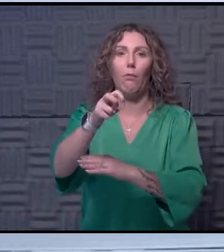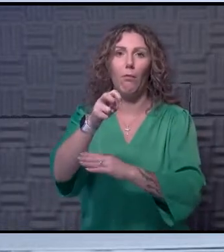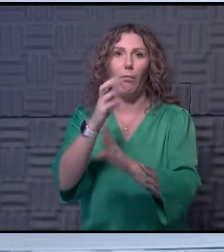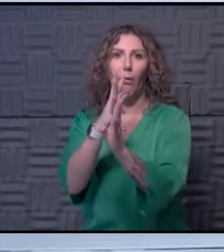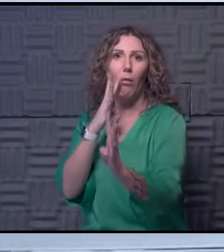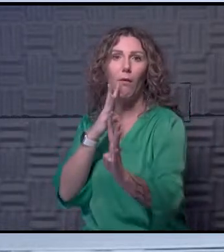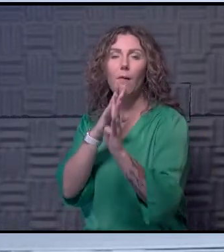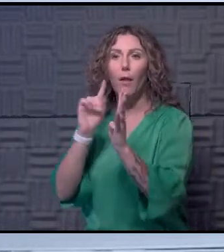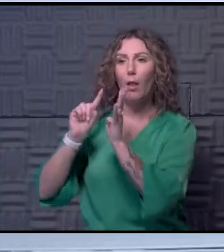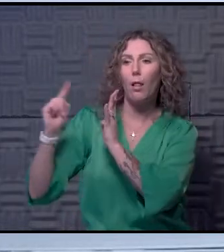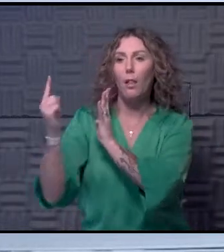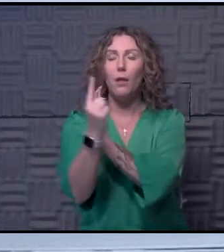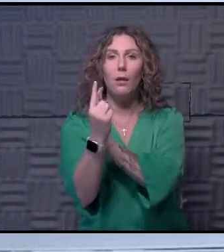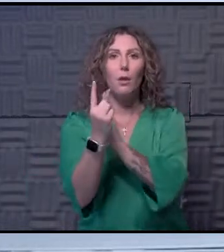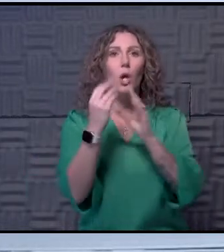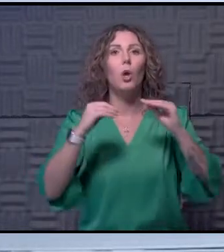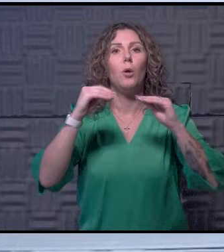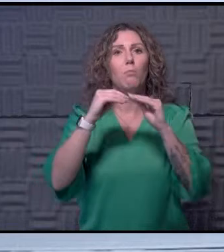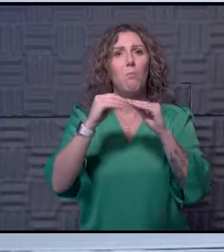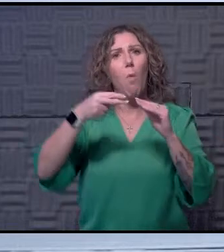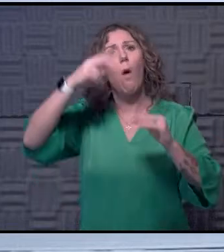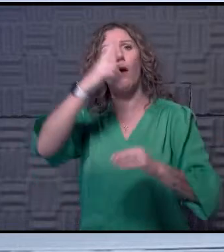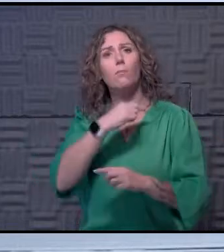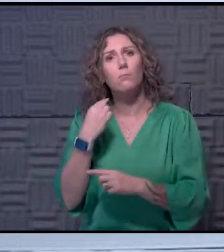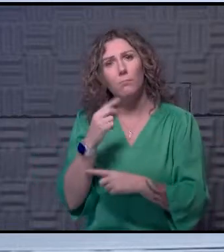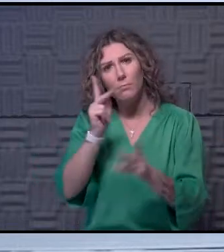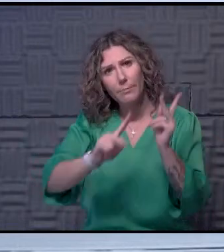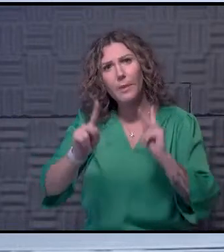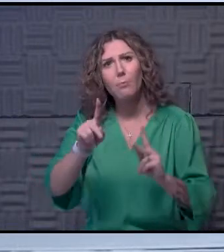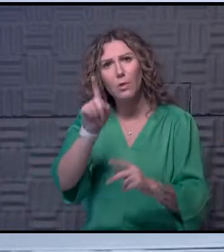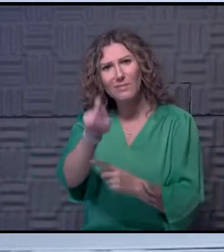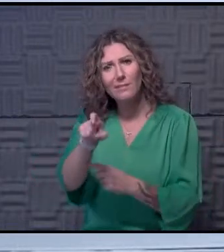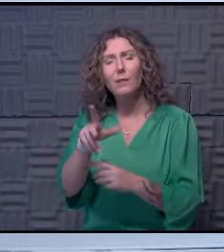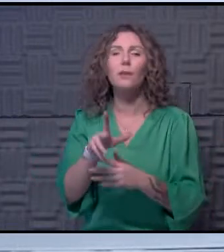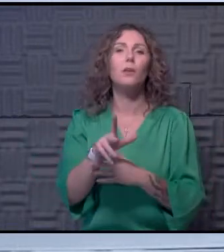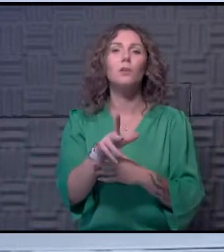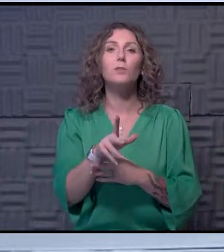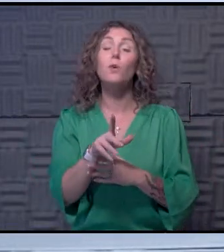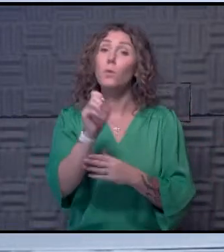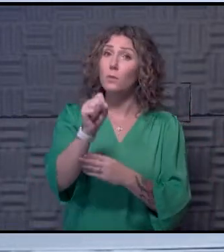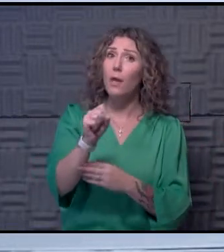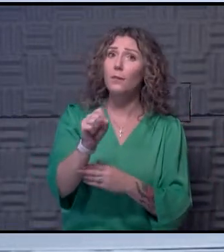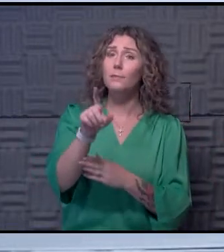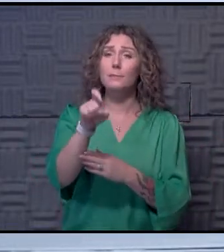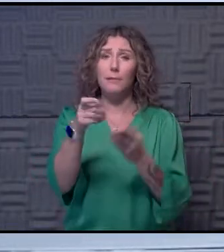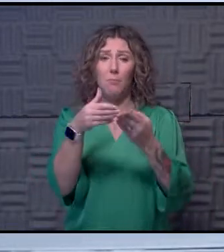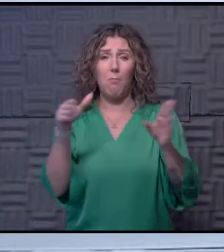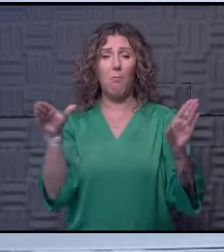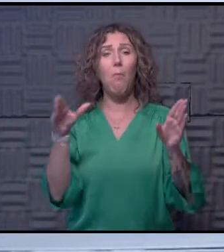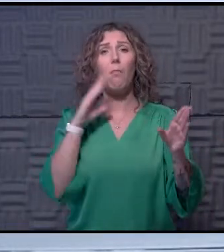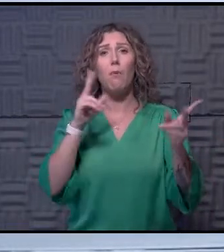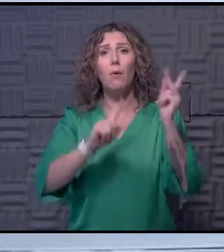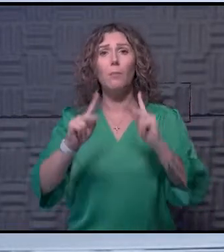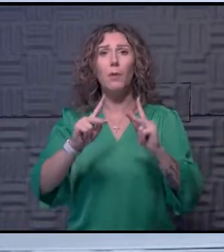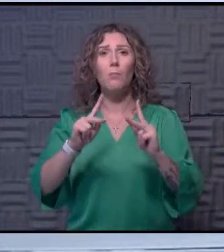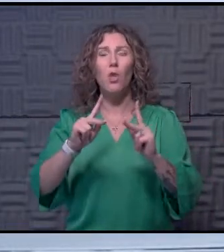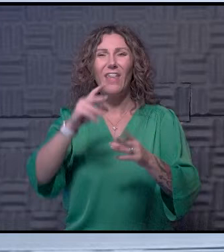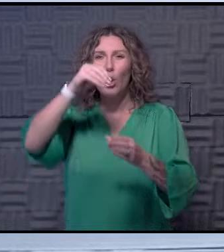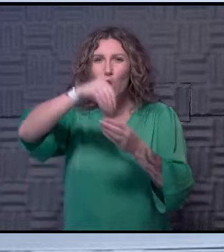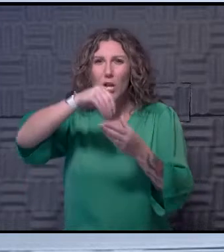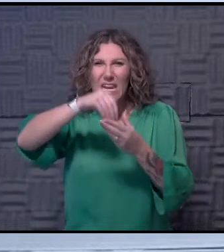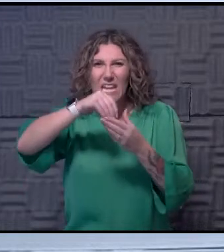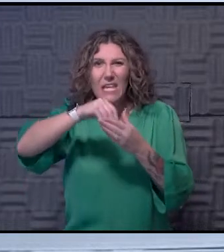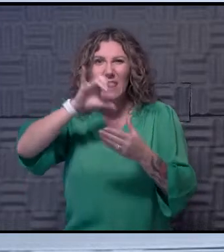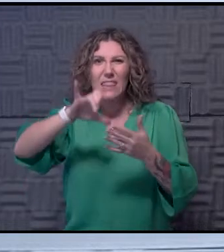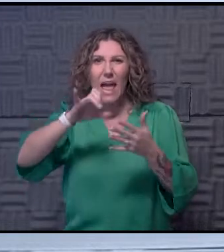of other more needy people. So we need public faces of the campaign, but we need public faces that fall within the